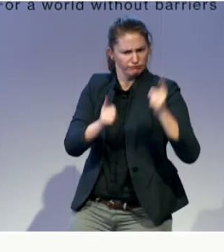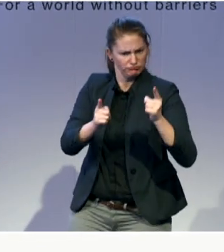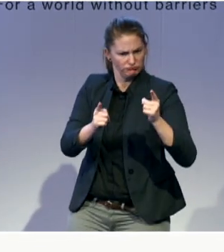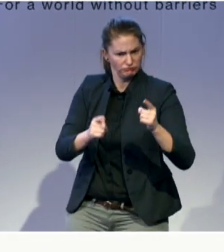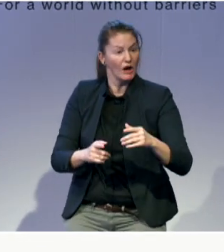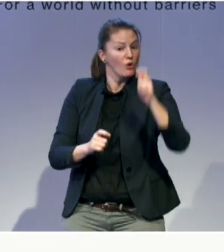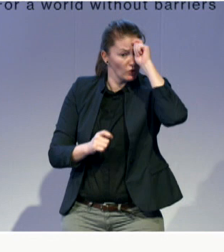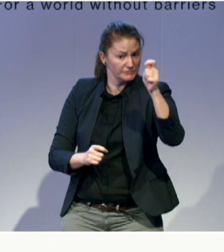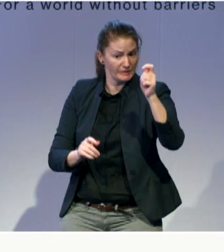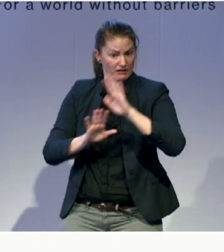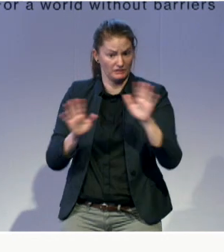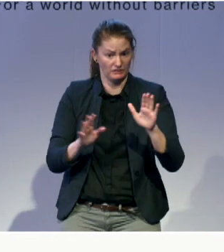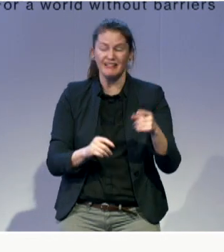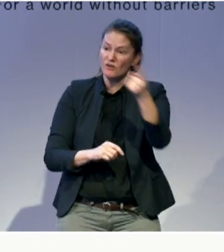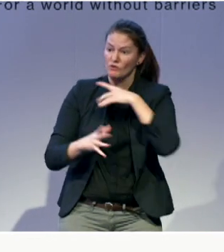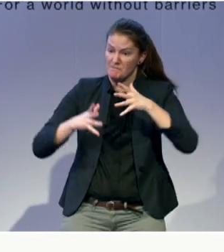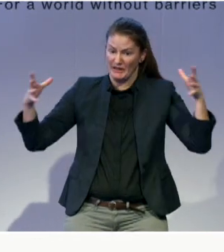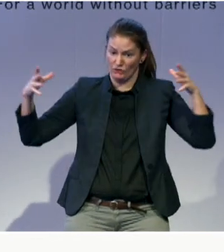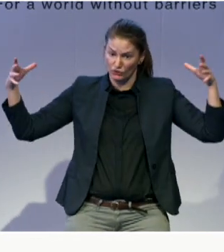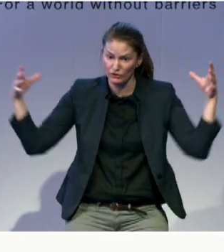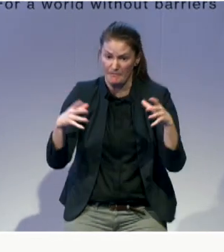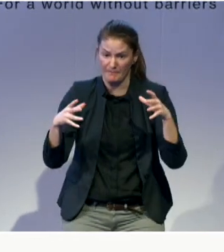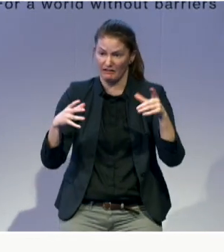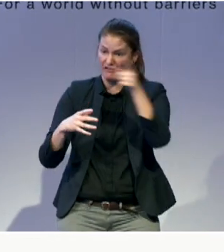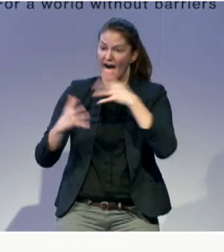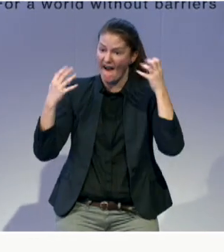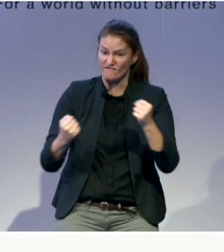we're the most powerful, but we need to work together.